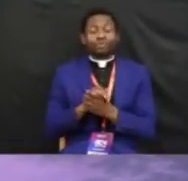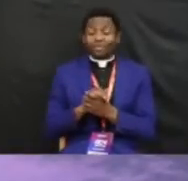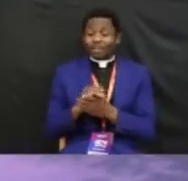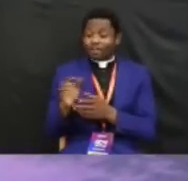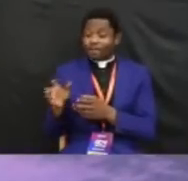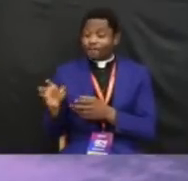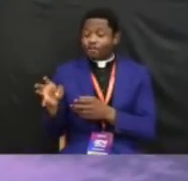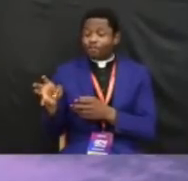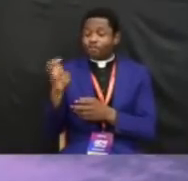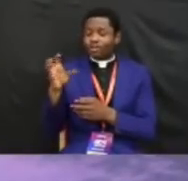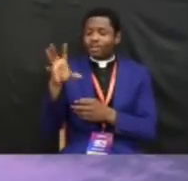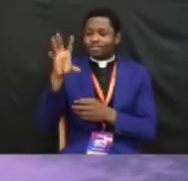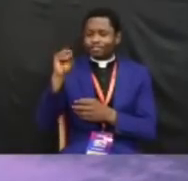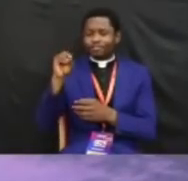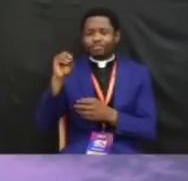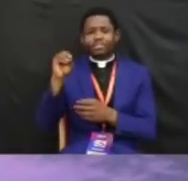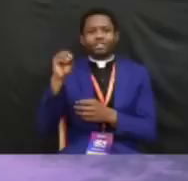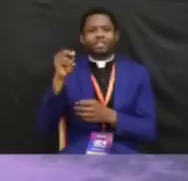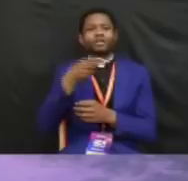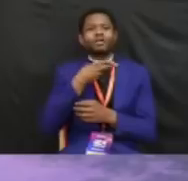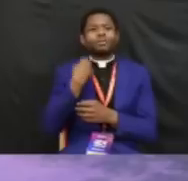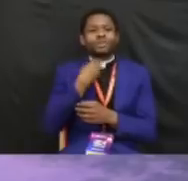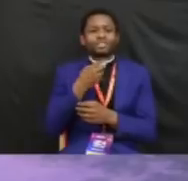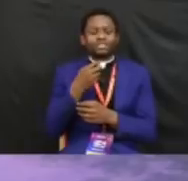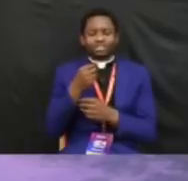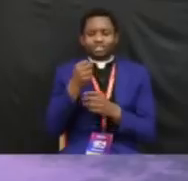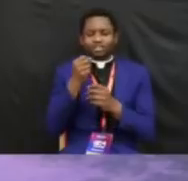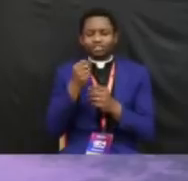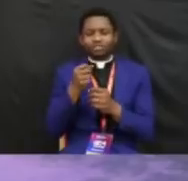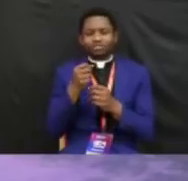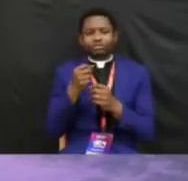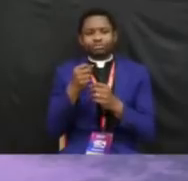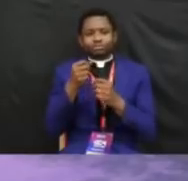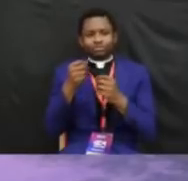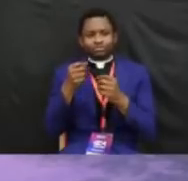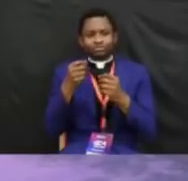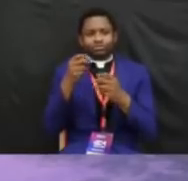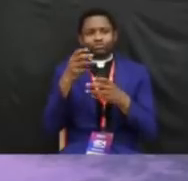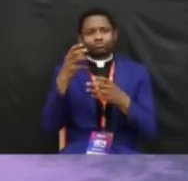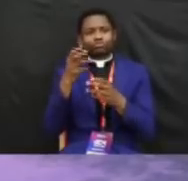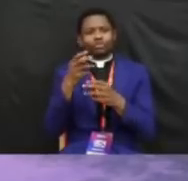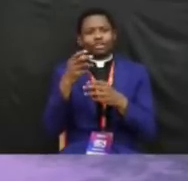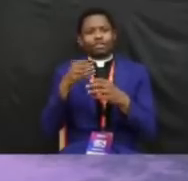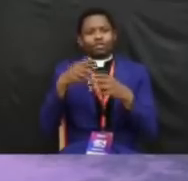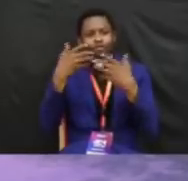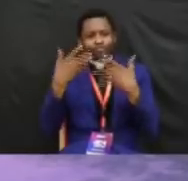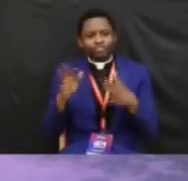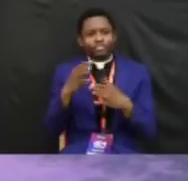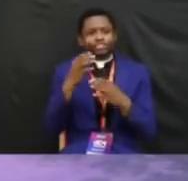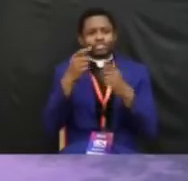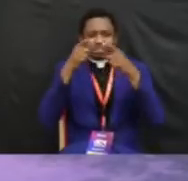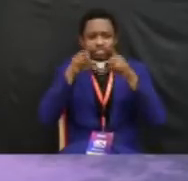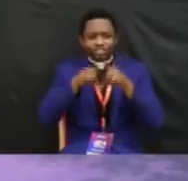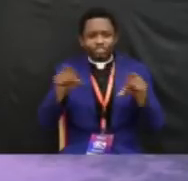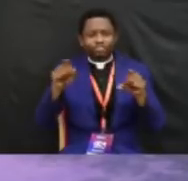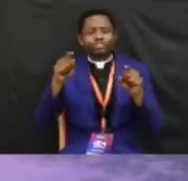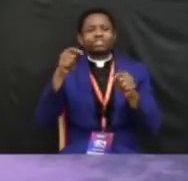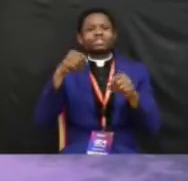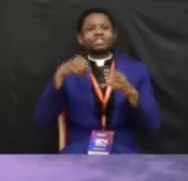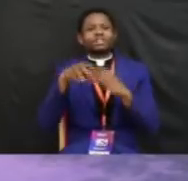wives graduated from for from the certificate in Christian ministry program and 442